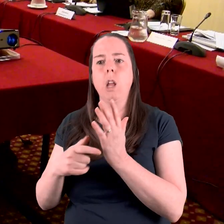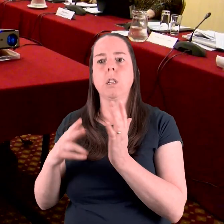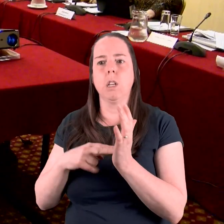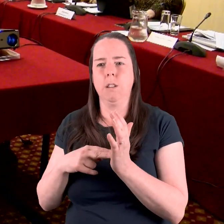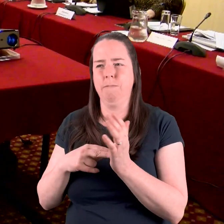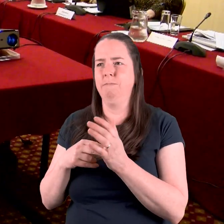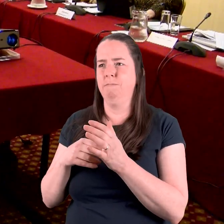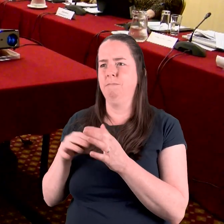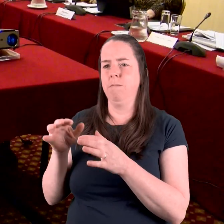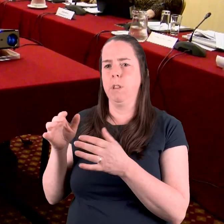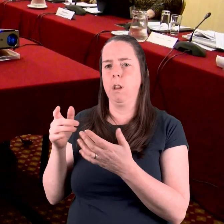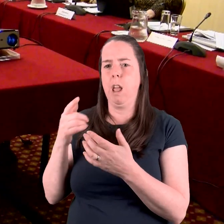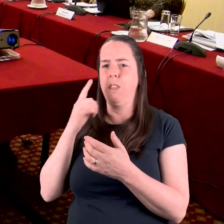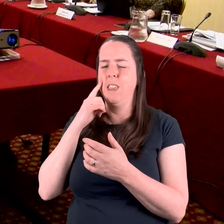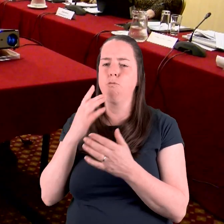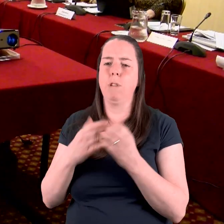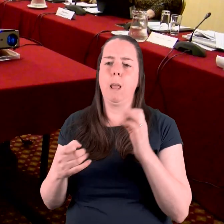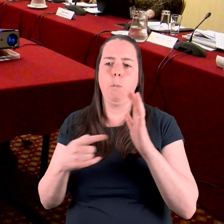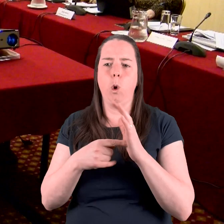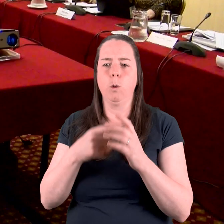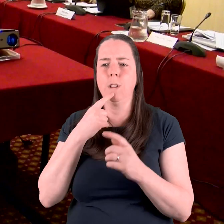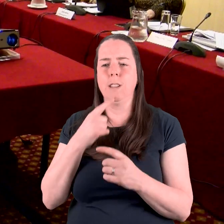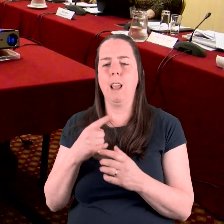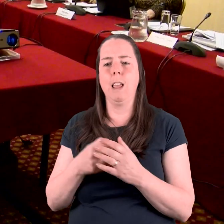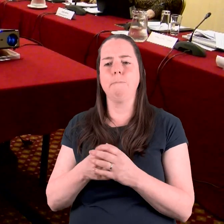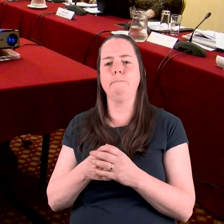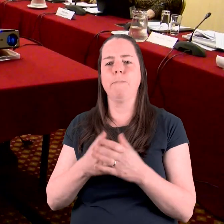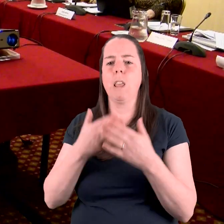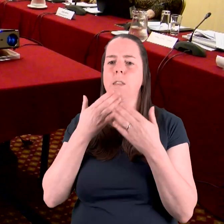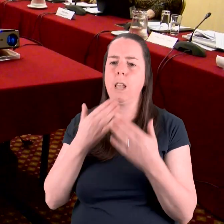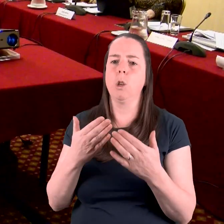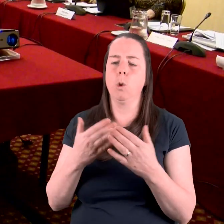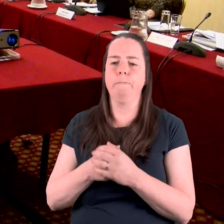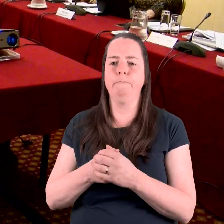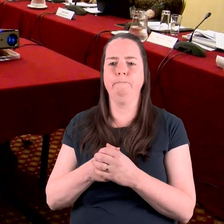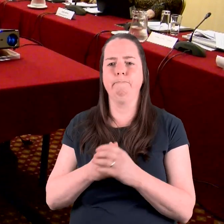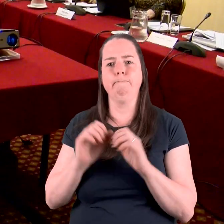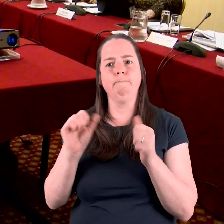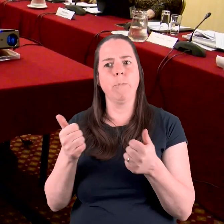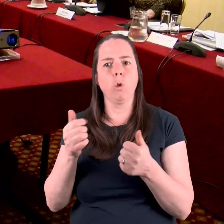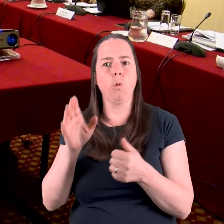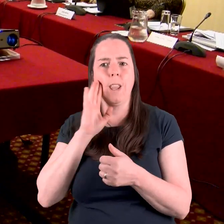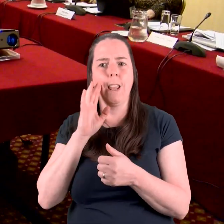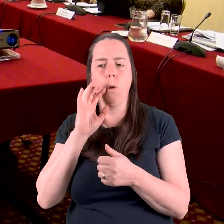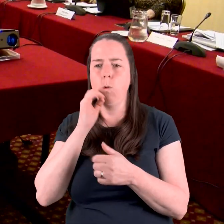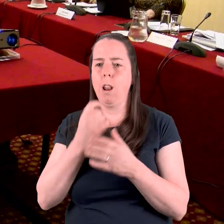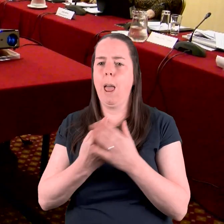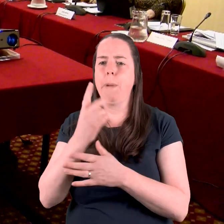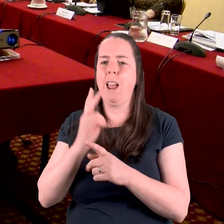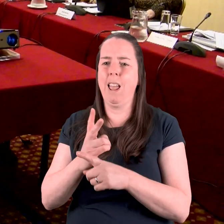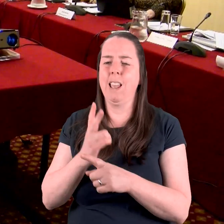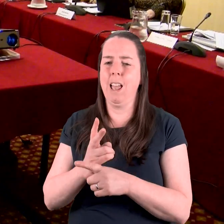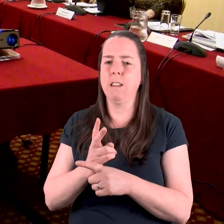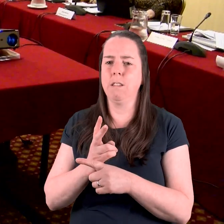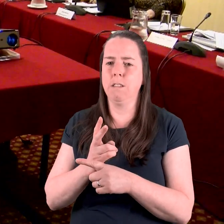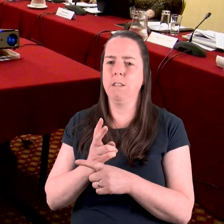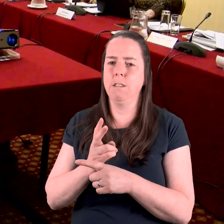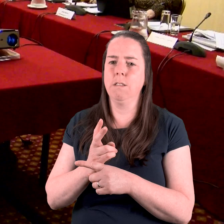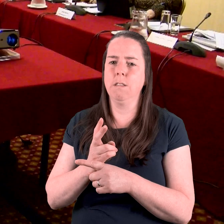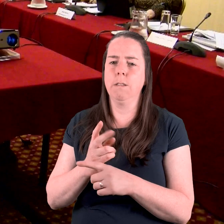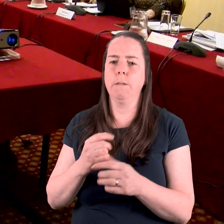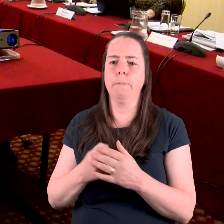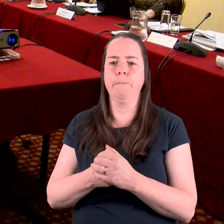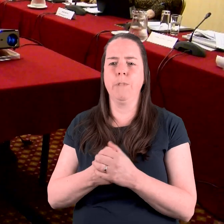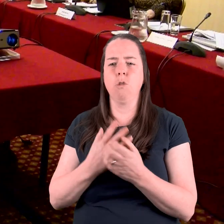voluntary organisations in Merton, I think it's really important that we say thank you. It's really welcome to hear that this is going to